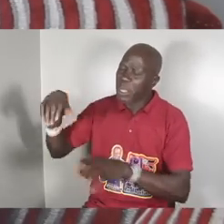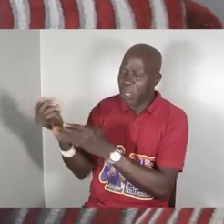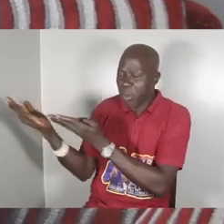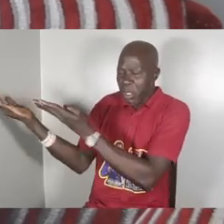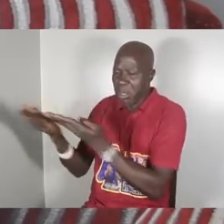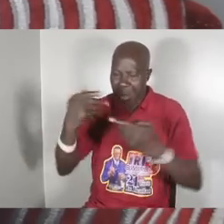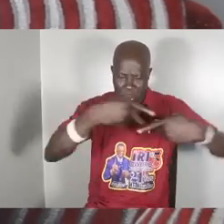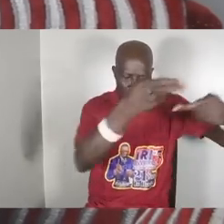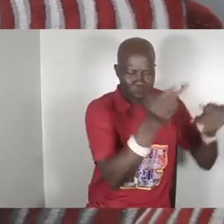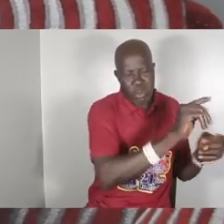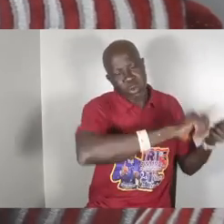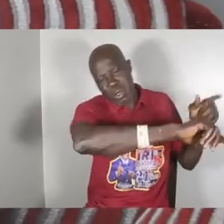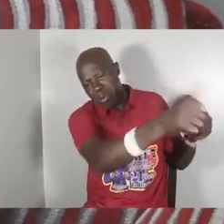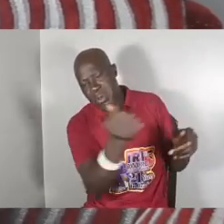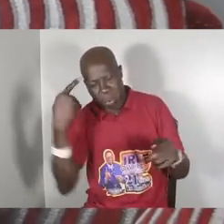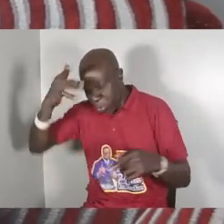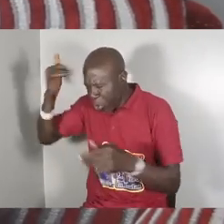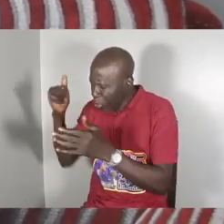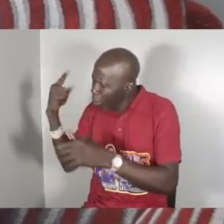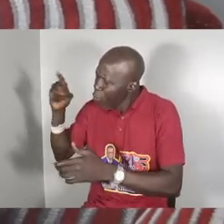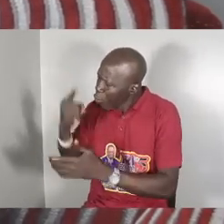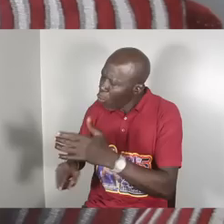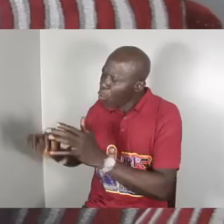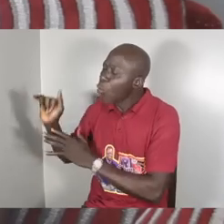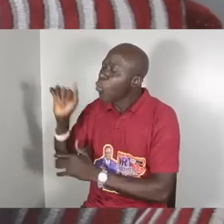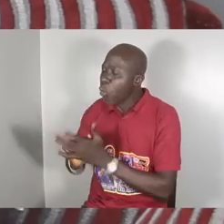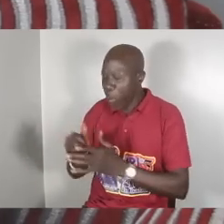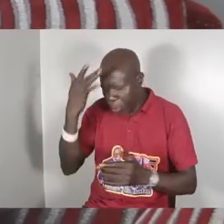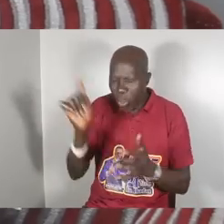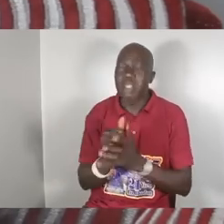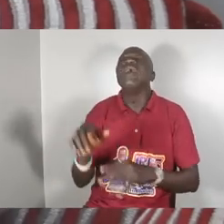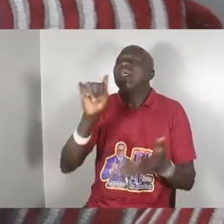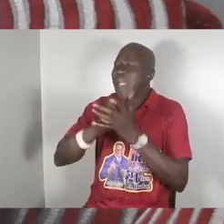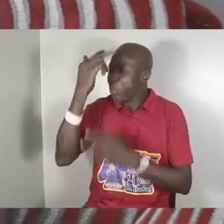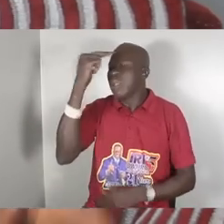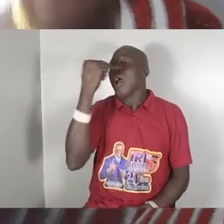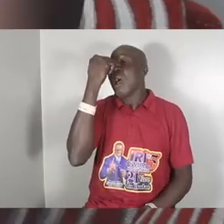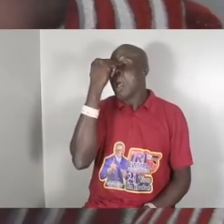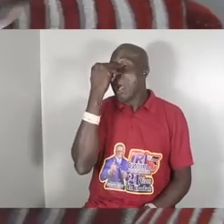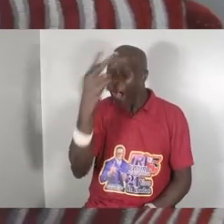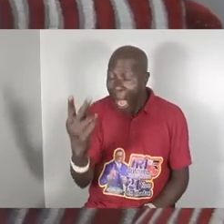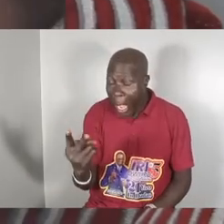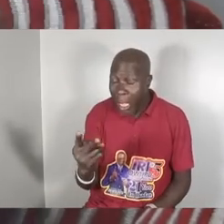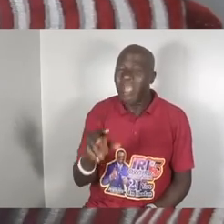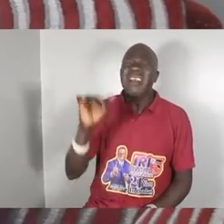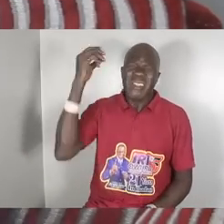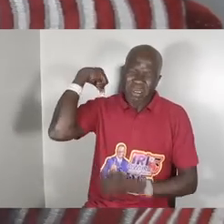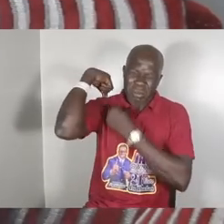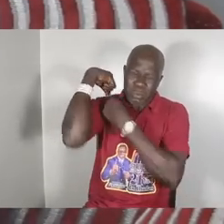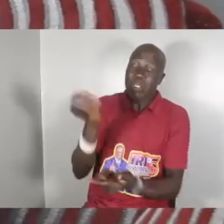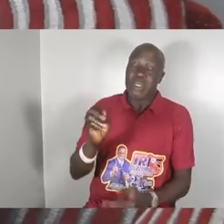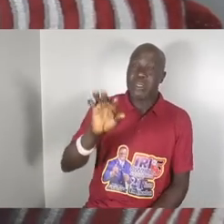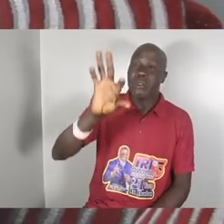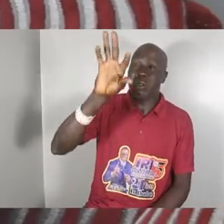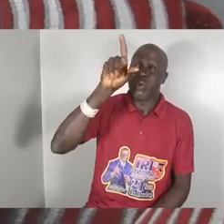from one place to another for his children. Because of what? What you do you think that lamo? That eyes have been disturbing me. 1984. Since